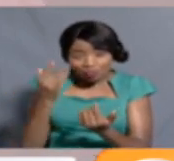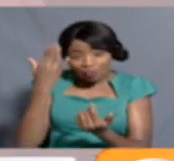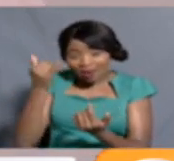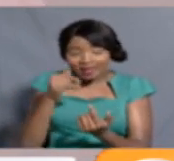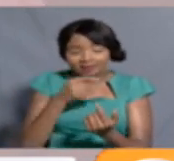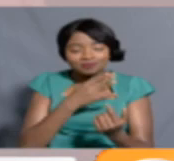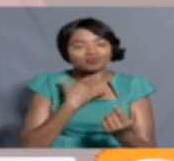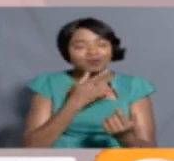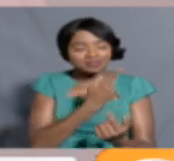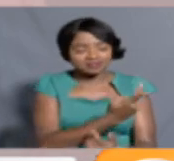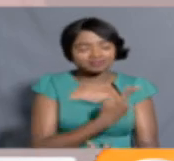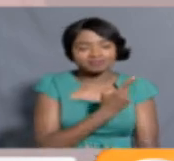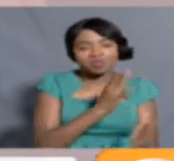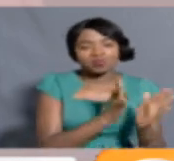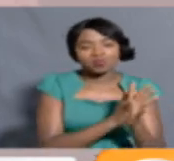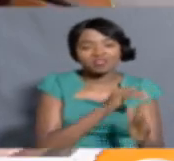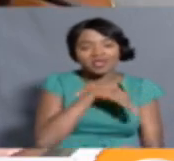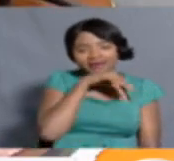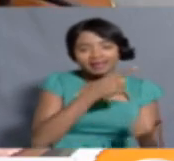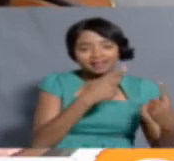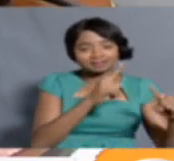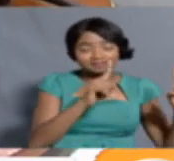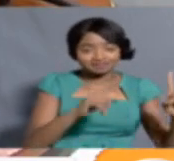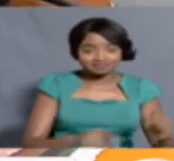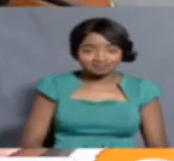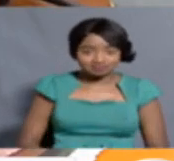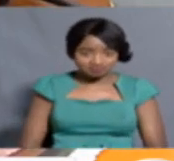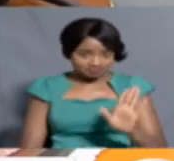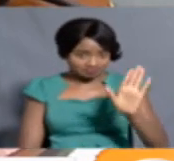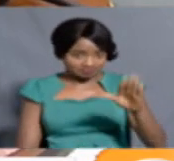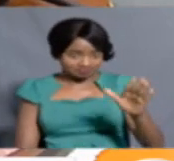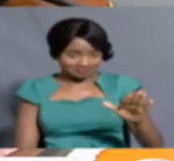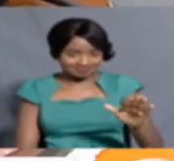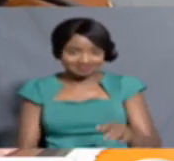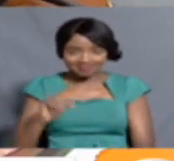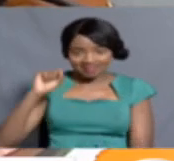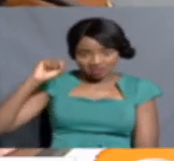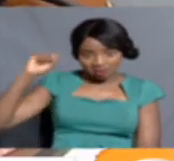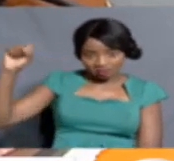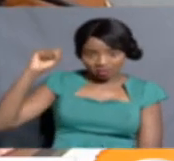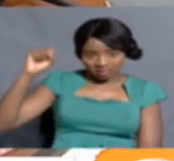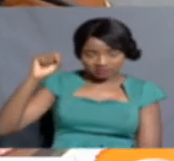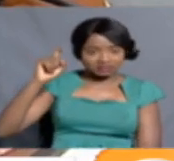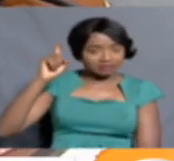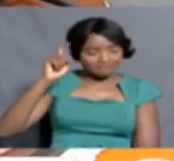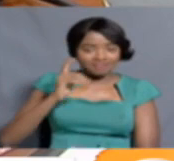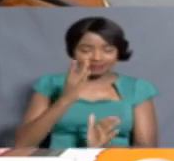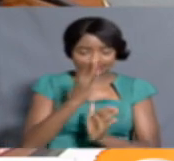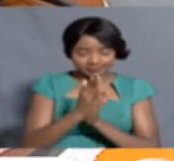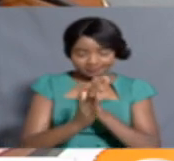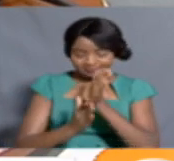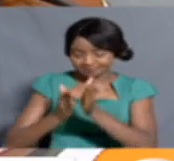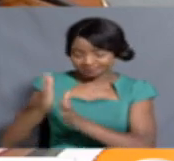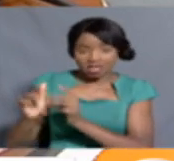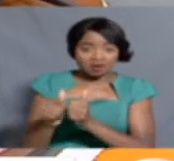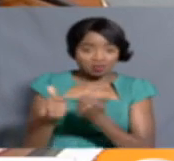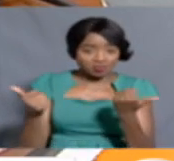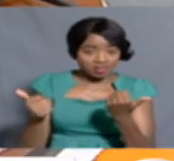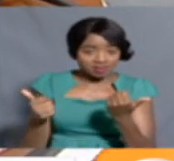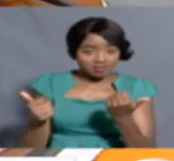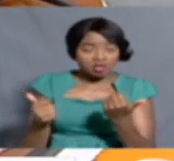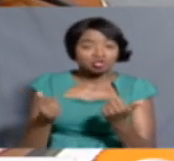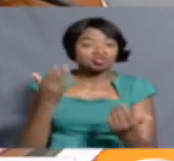with Raila Odinga. Yvonne, siasa ni kujipanga. That's what we keep hearing every day. Wouldn't you then argue that